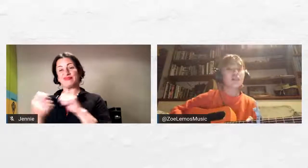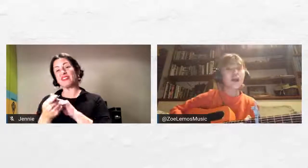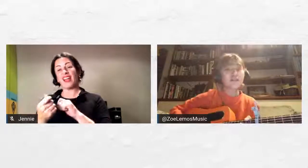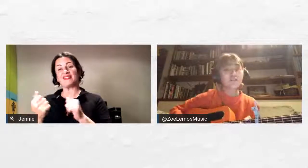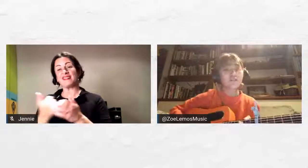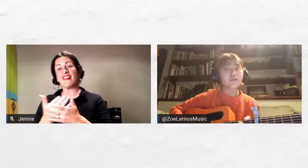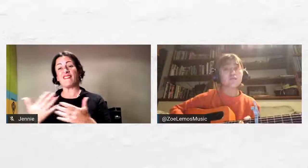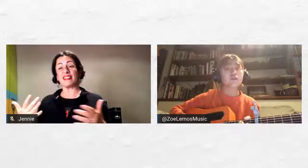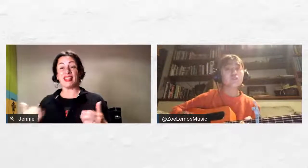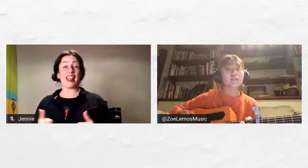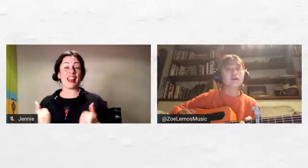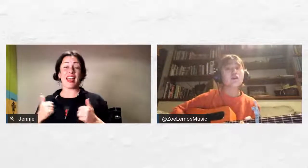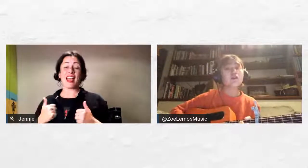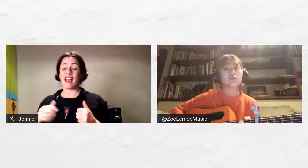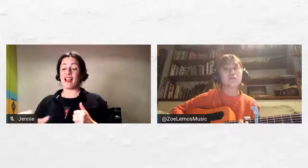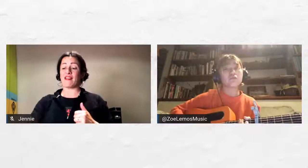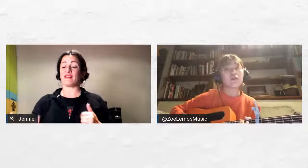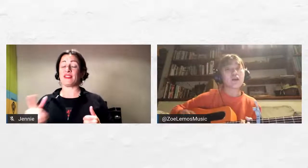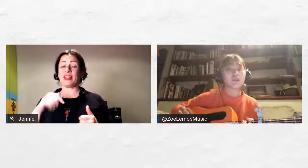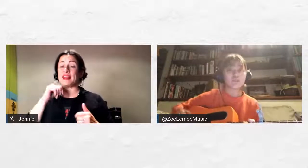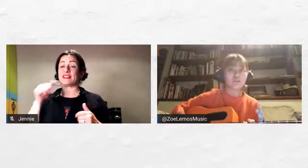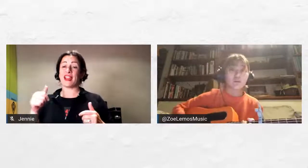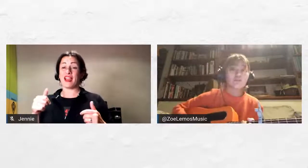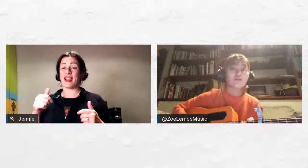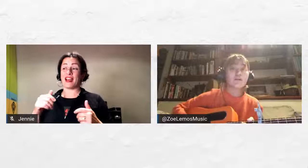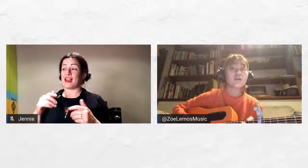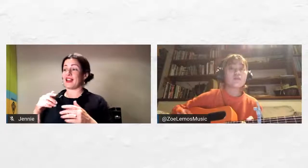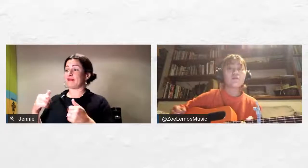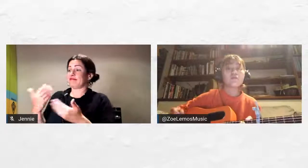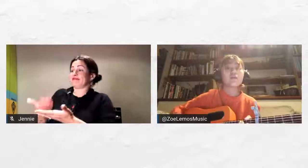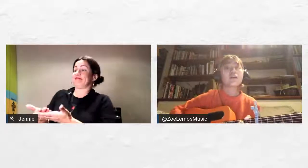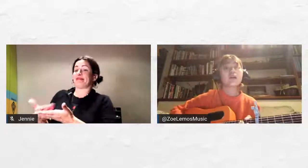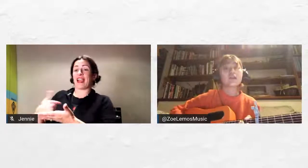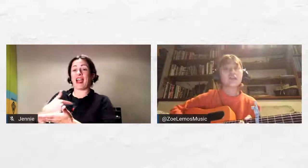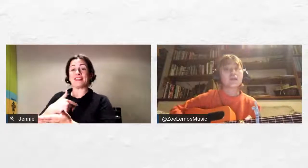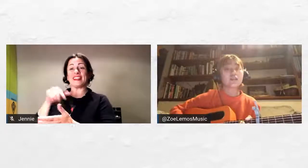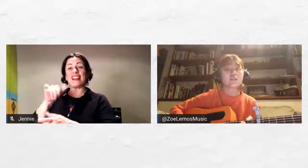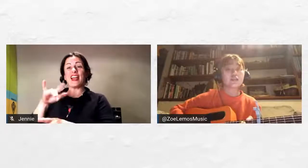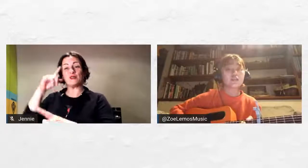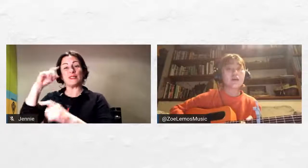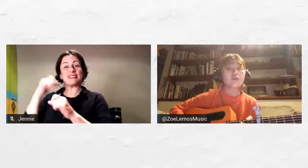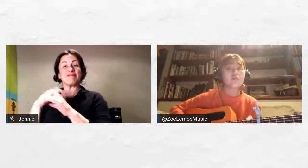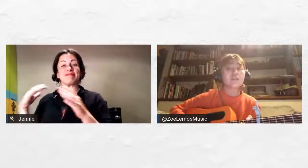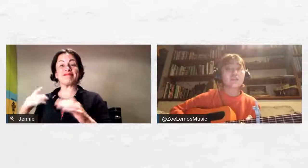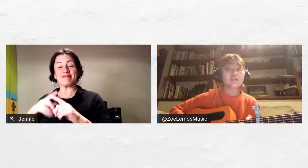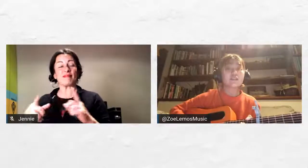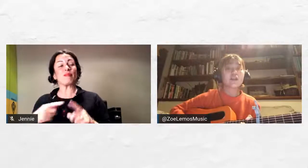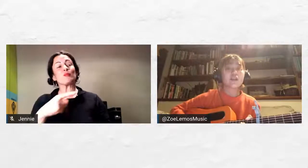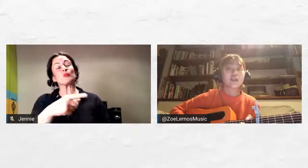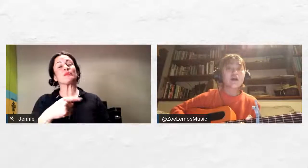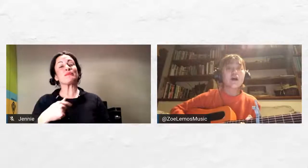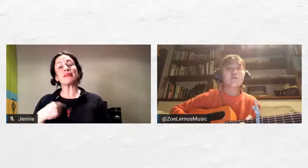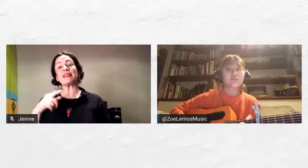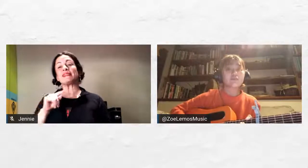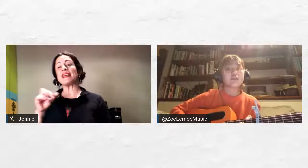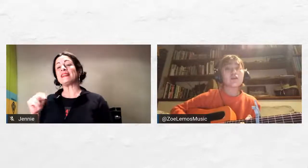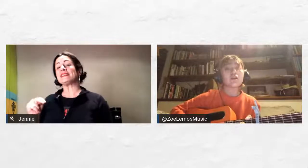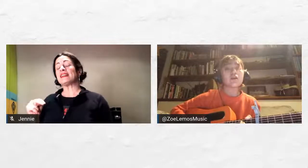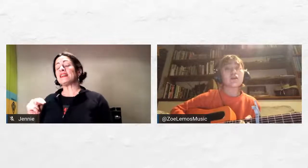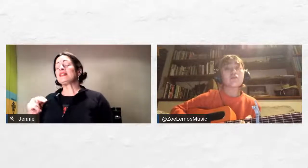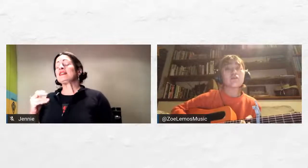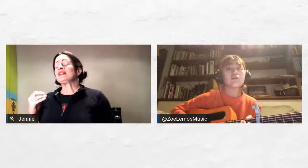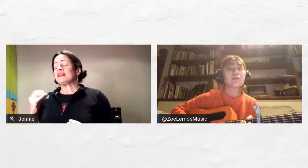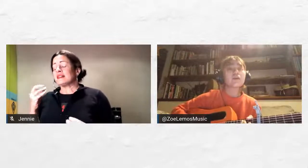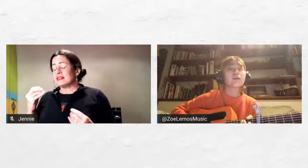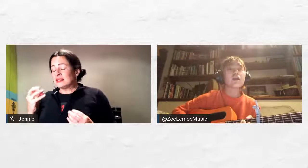Oh, life's straight from the other way. For you, me, and Tennessee, well, breathing's getting off